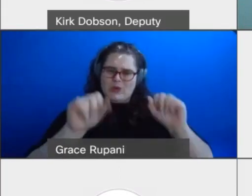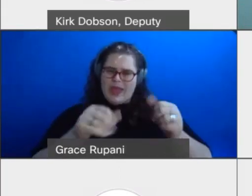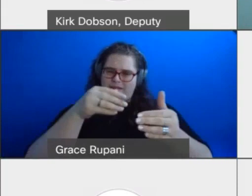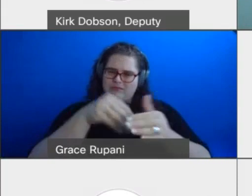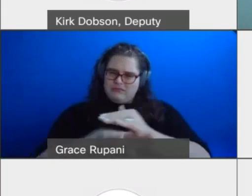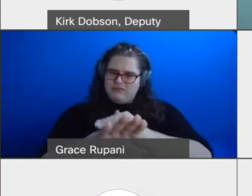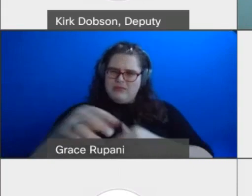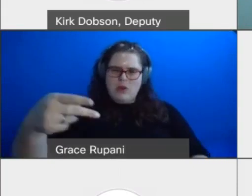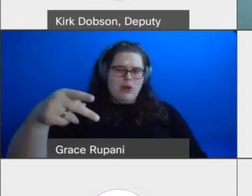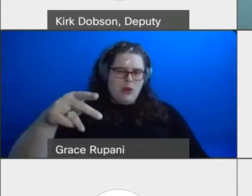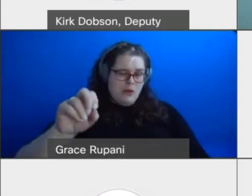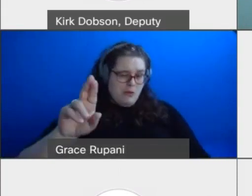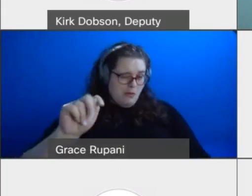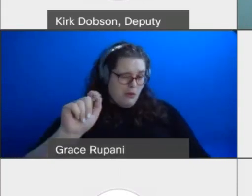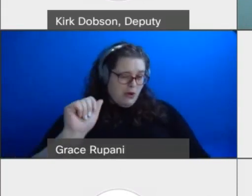and,